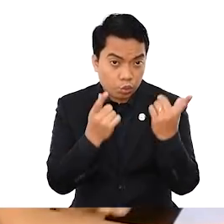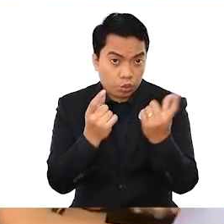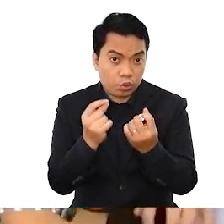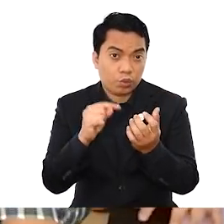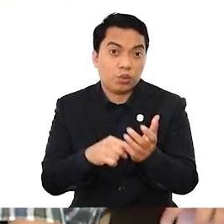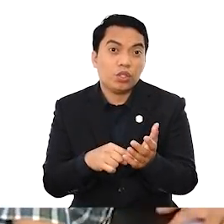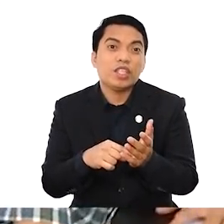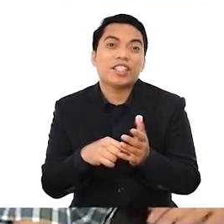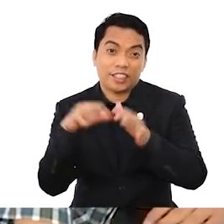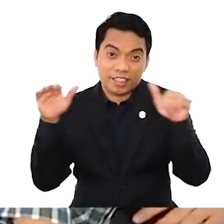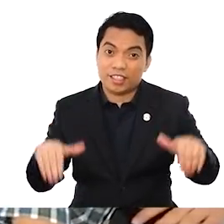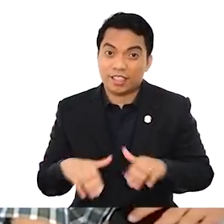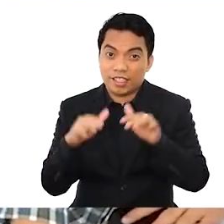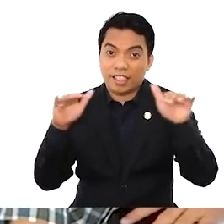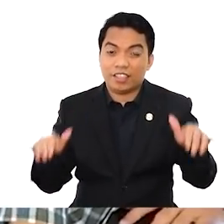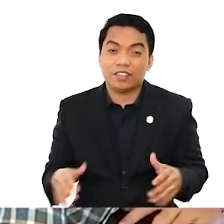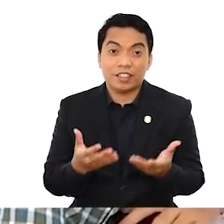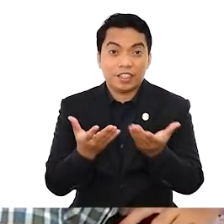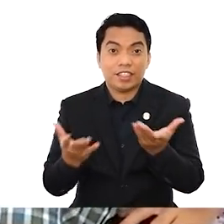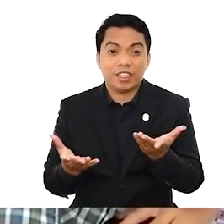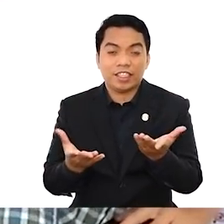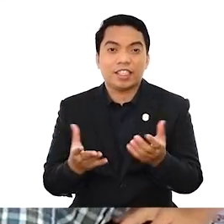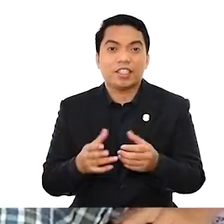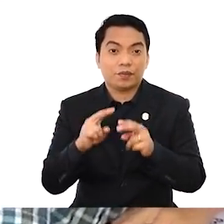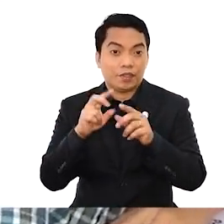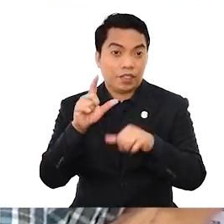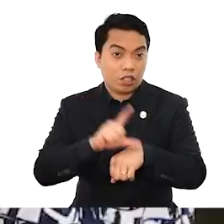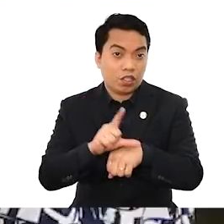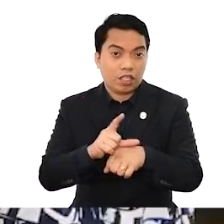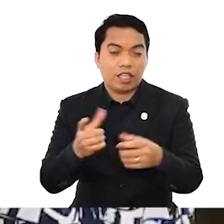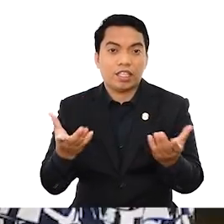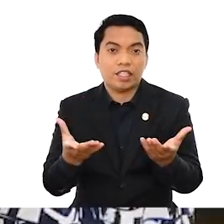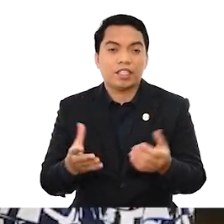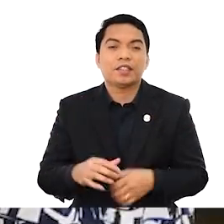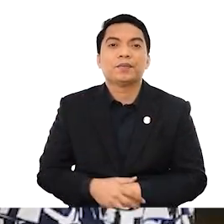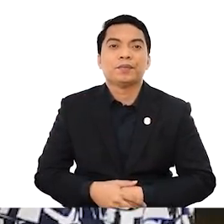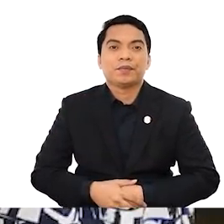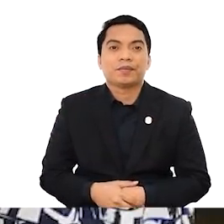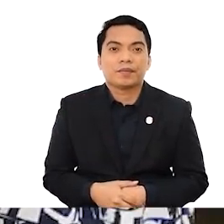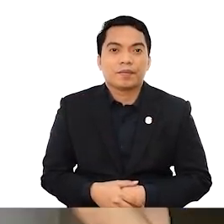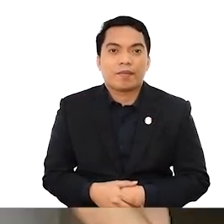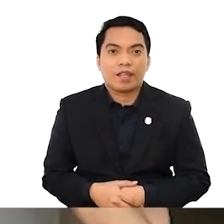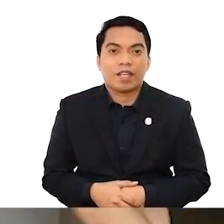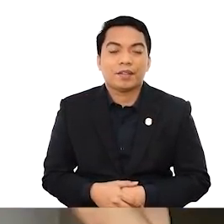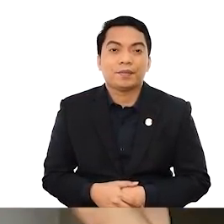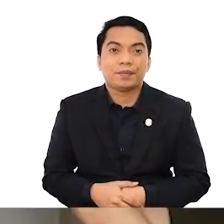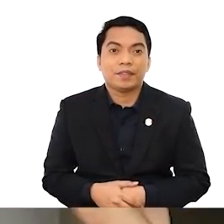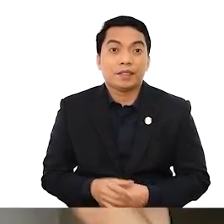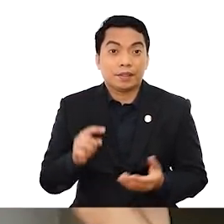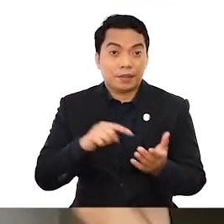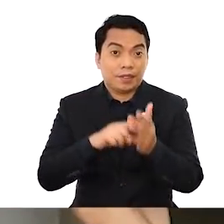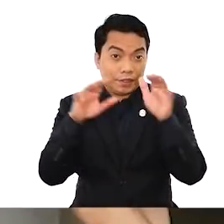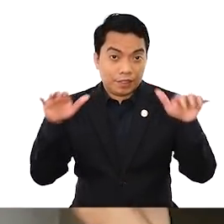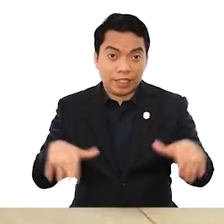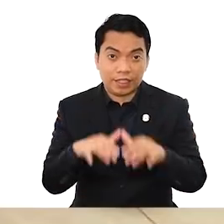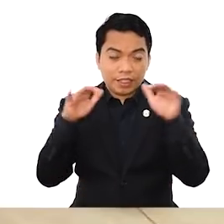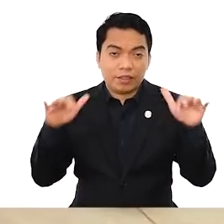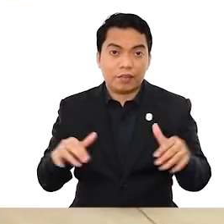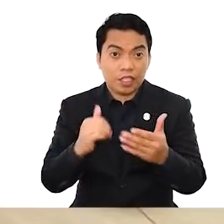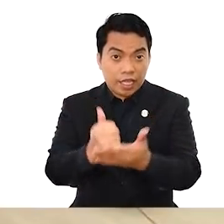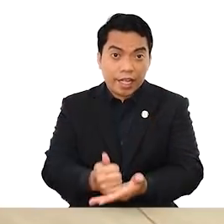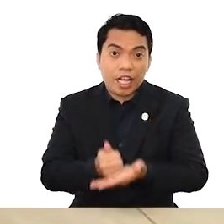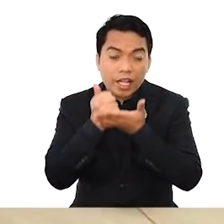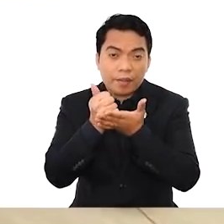this kind of activity in our congregation here in Jinja, Uganda. This activity helped